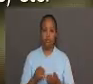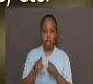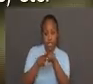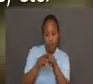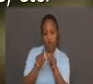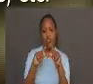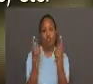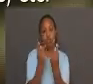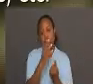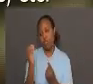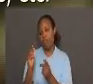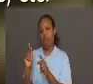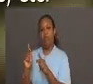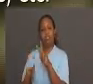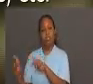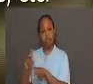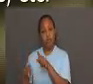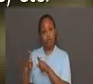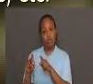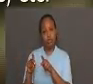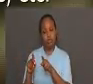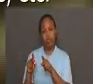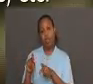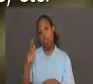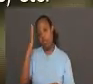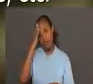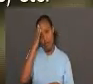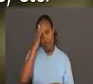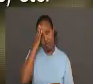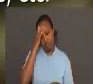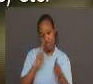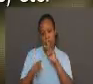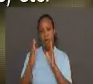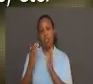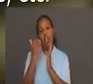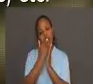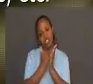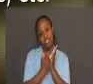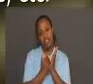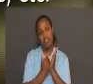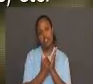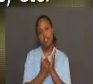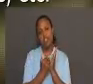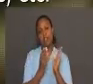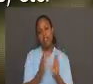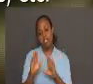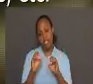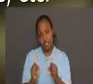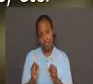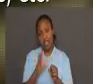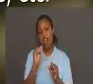Interest groups and civil societies will frame a public agenda which is